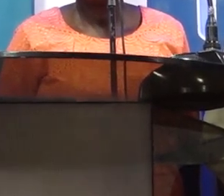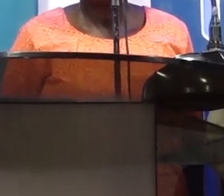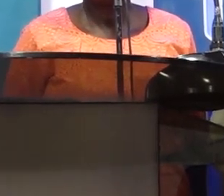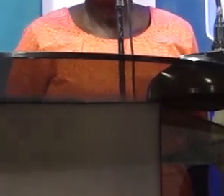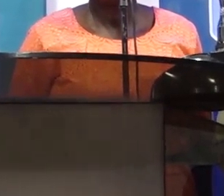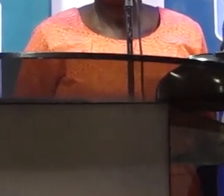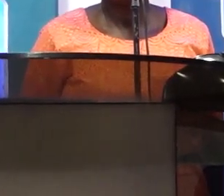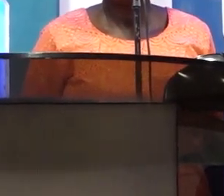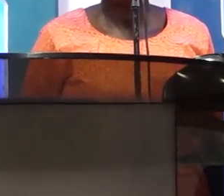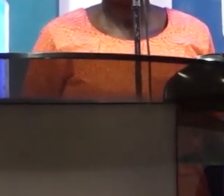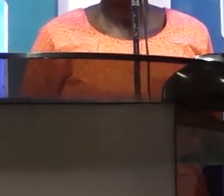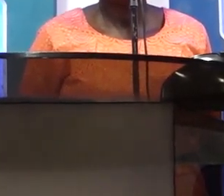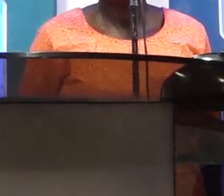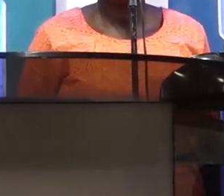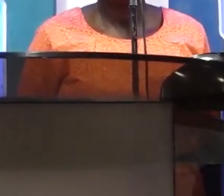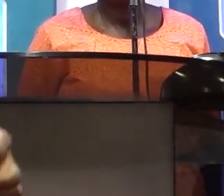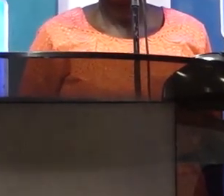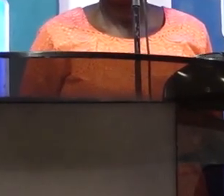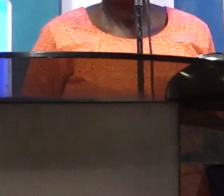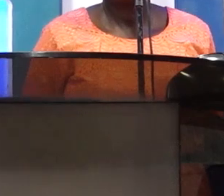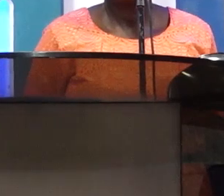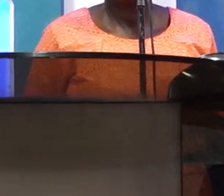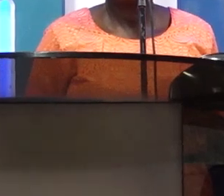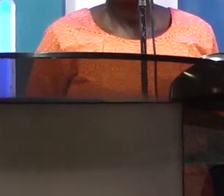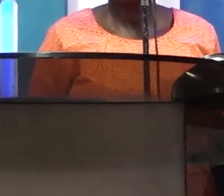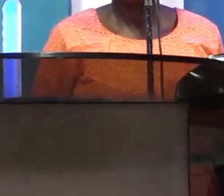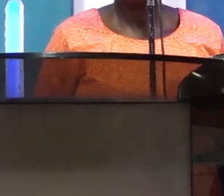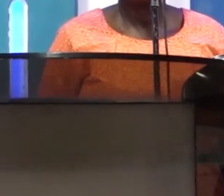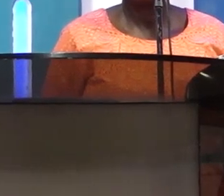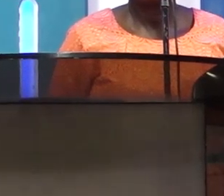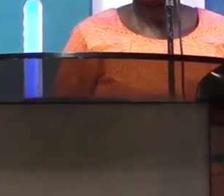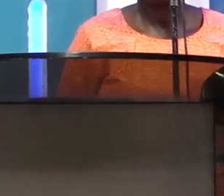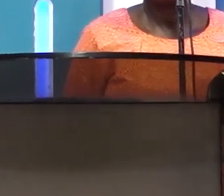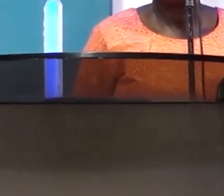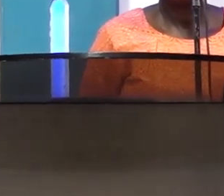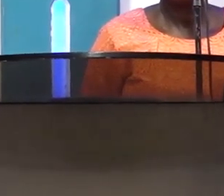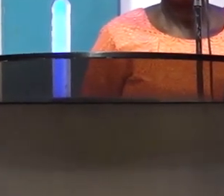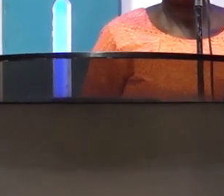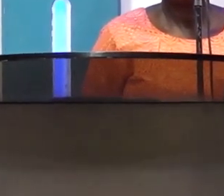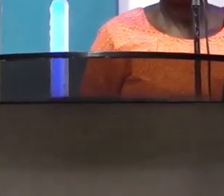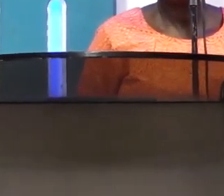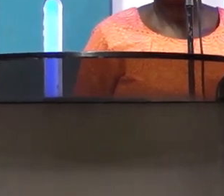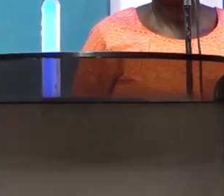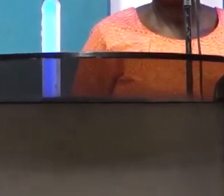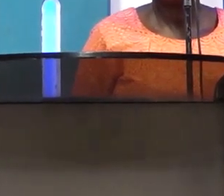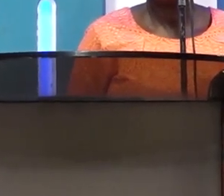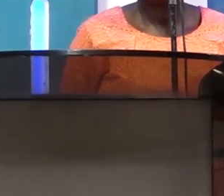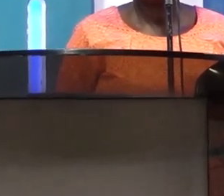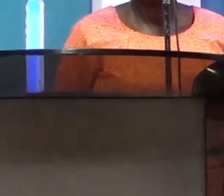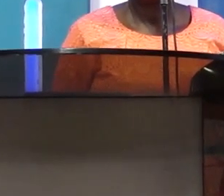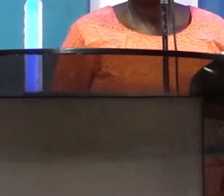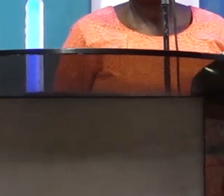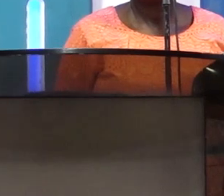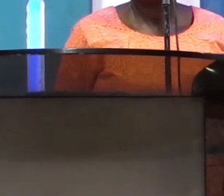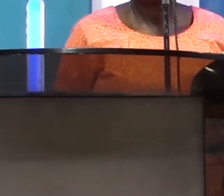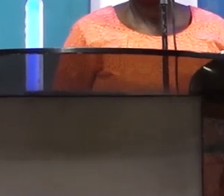there they are taught. Kama umesikia mwili umekushinda if you feel your body is too much na imekubidi wewe na rafiki tumia kinga and maybe you have to